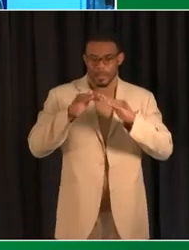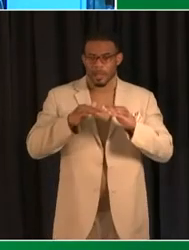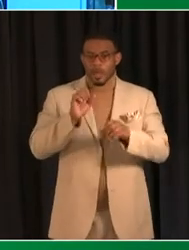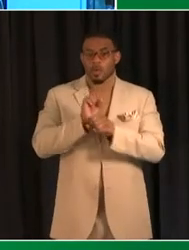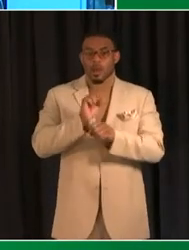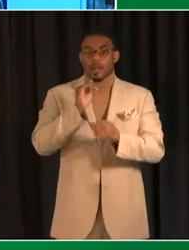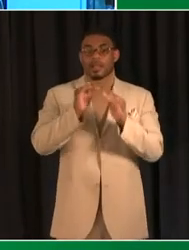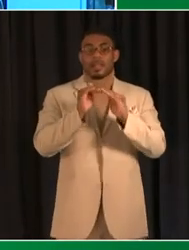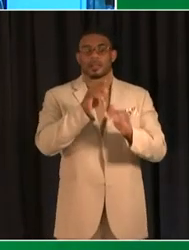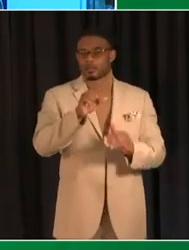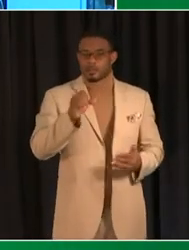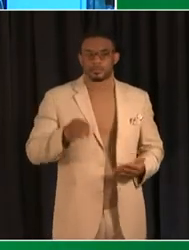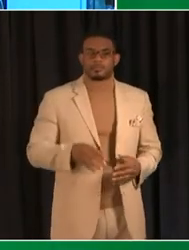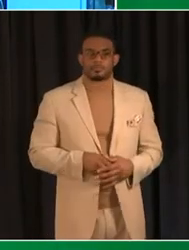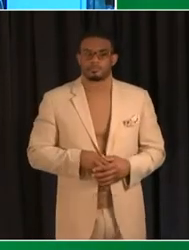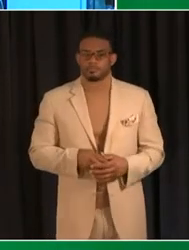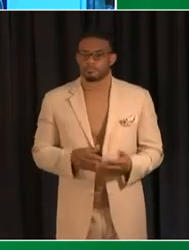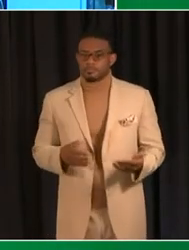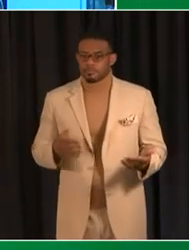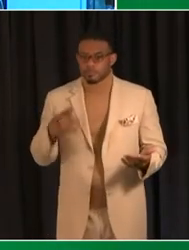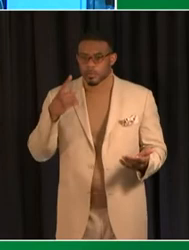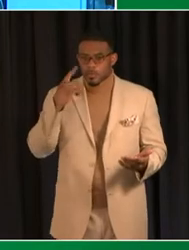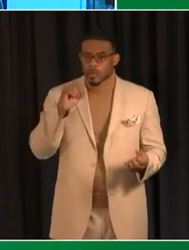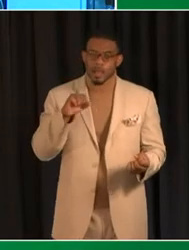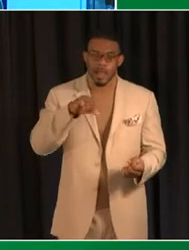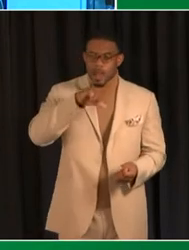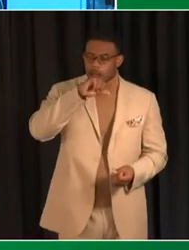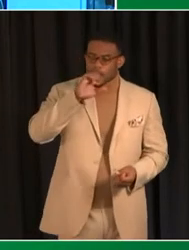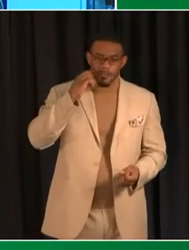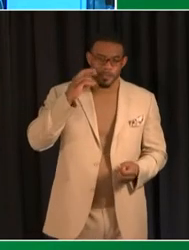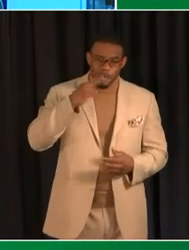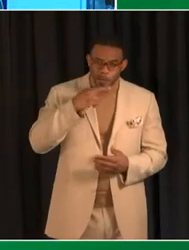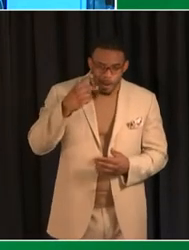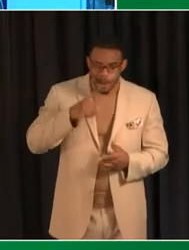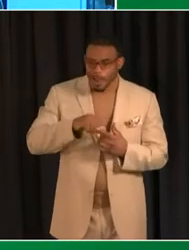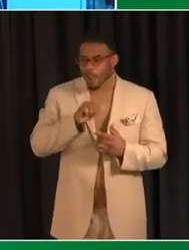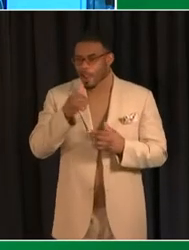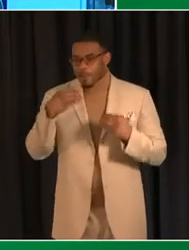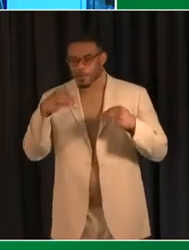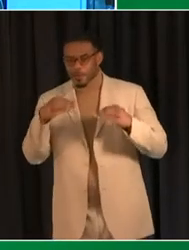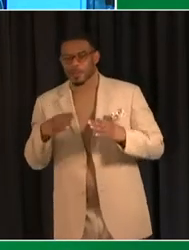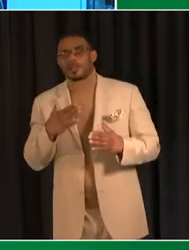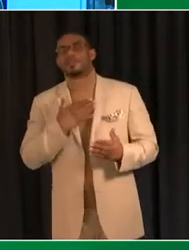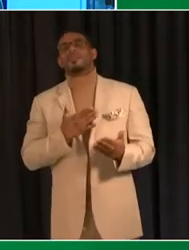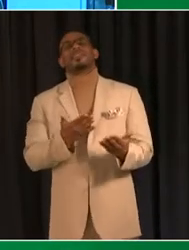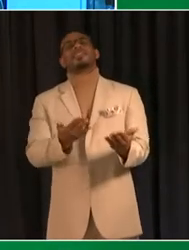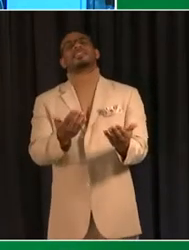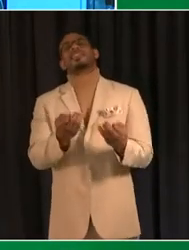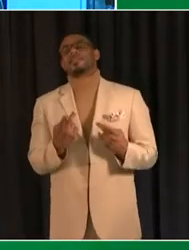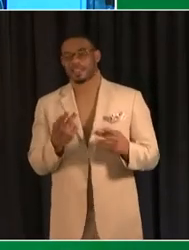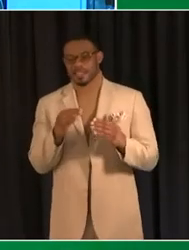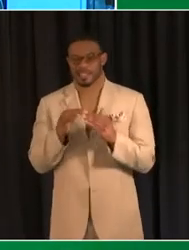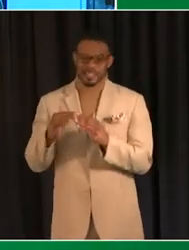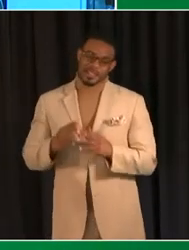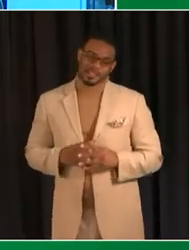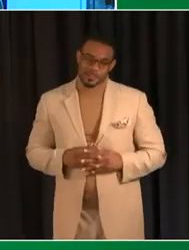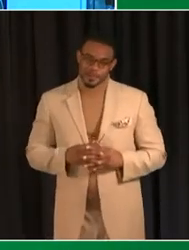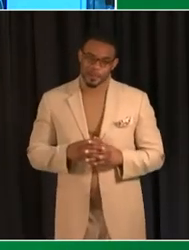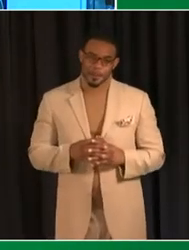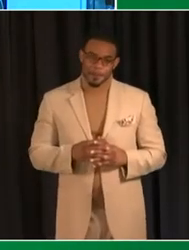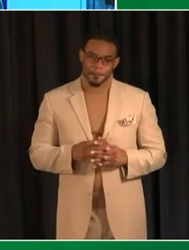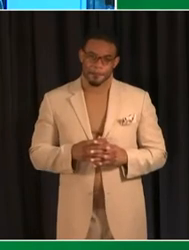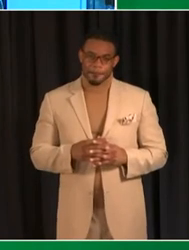back downtown and working downtown. So for the love of a restaurant and other retailers, please come downtown.